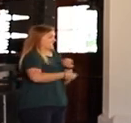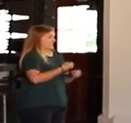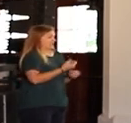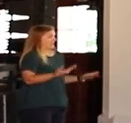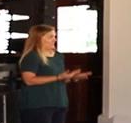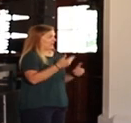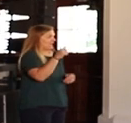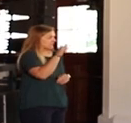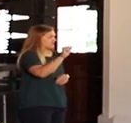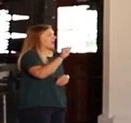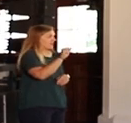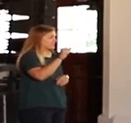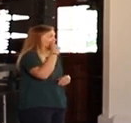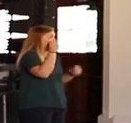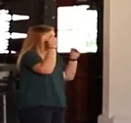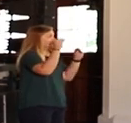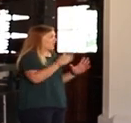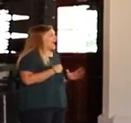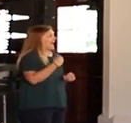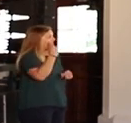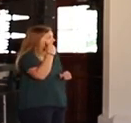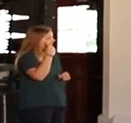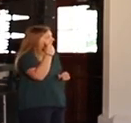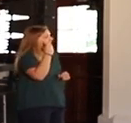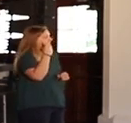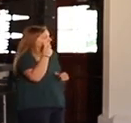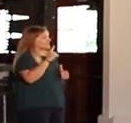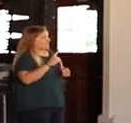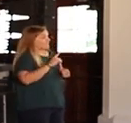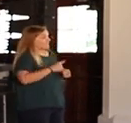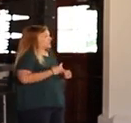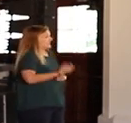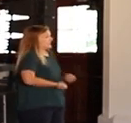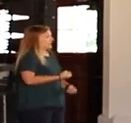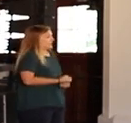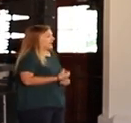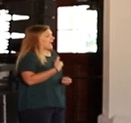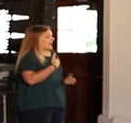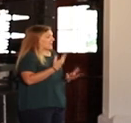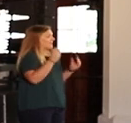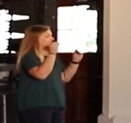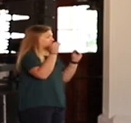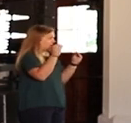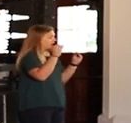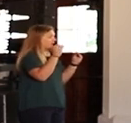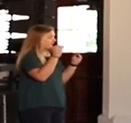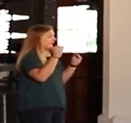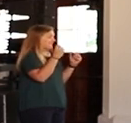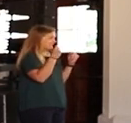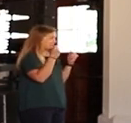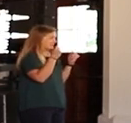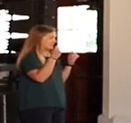faculty of Agnes Scott, and I think this is probably the first year where I might have been teaching here as long as many of you